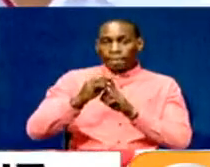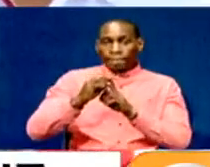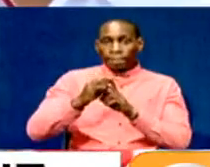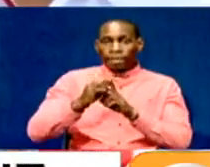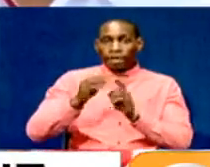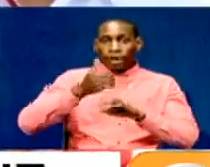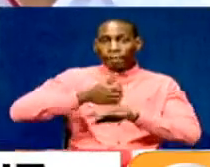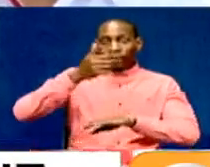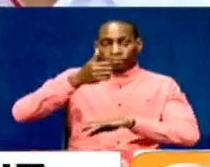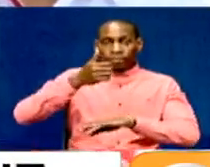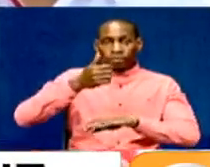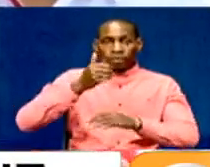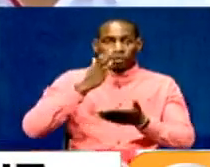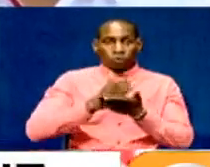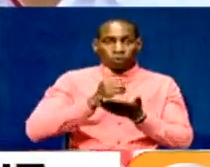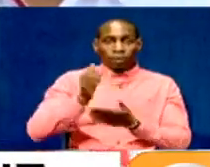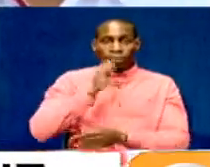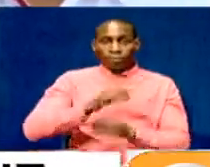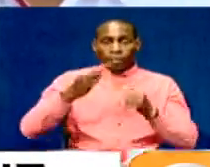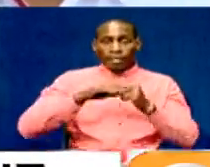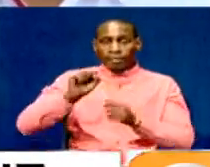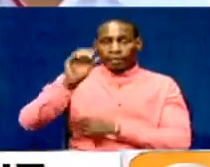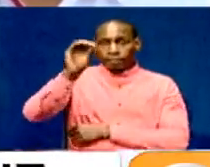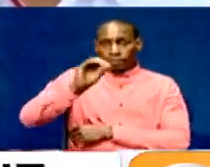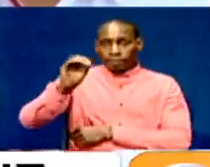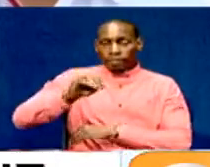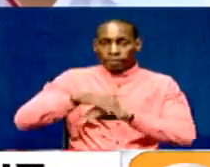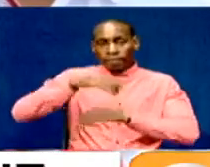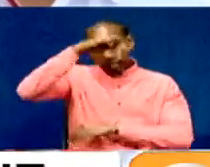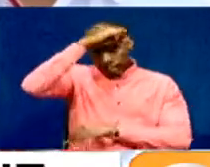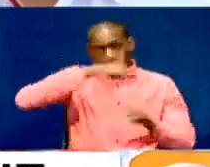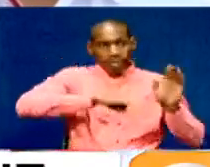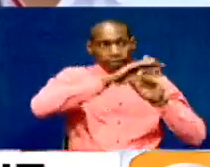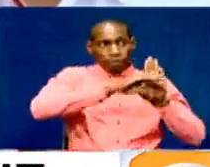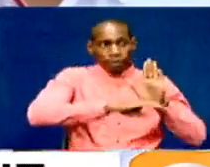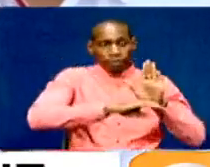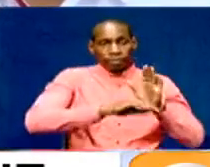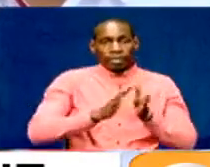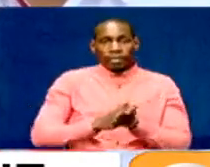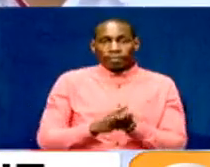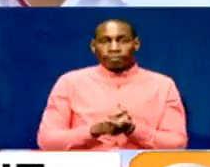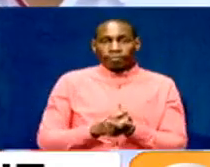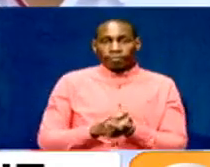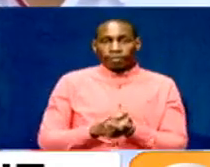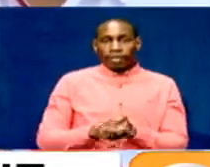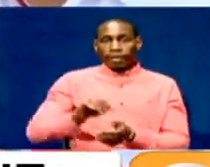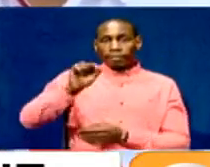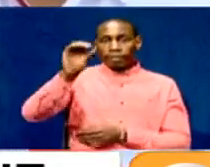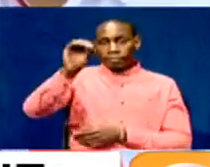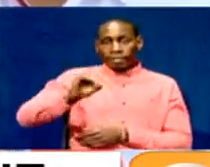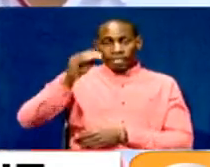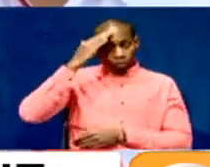and above were completely placed, with 85% of them getting degree programs, and take note, 5% of